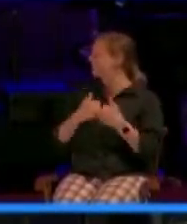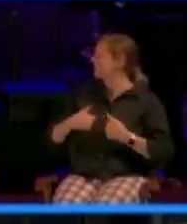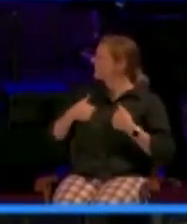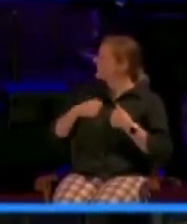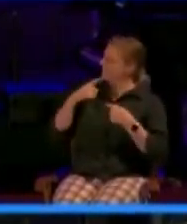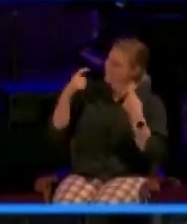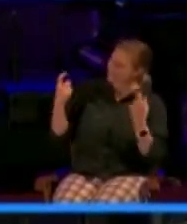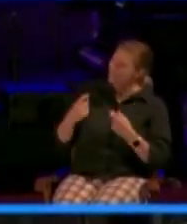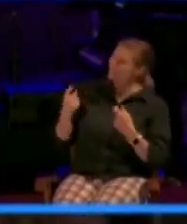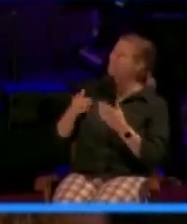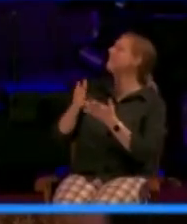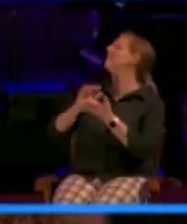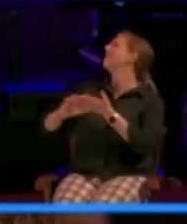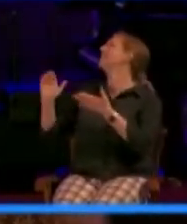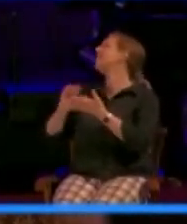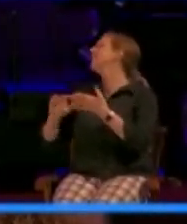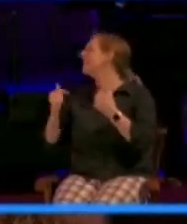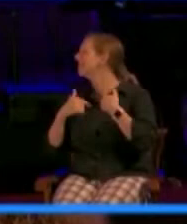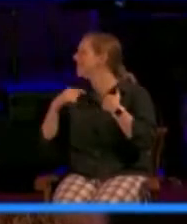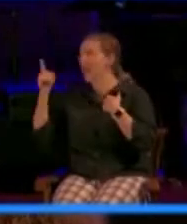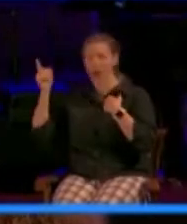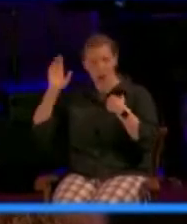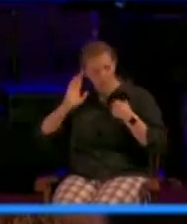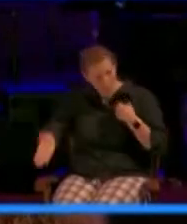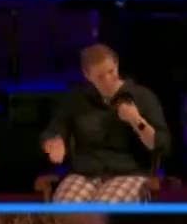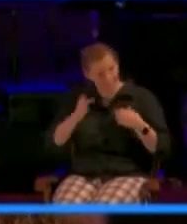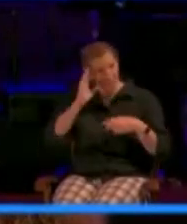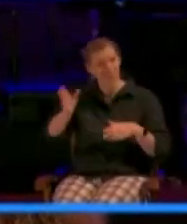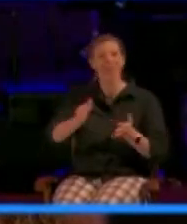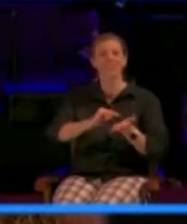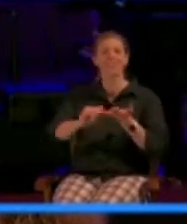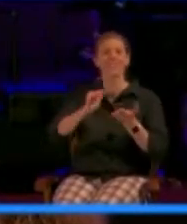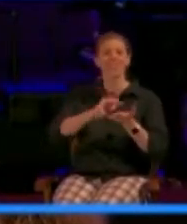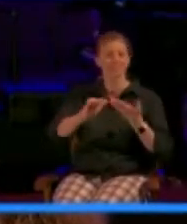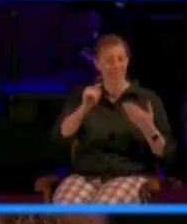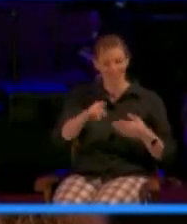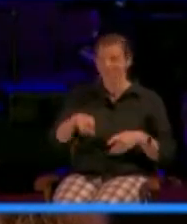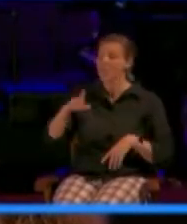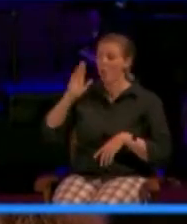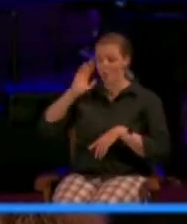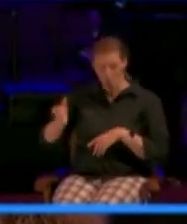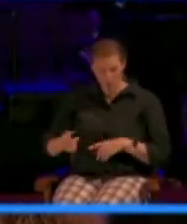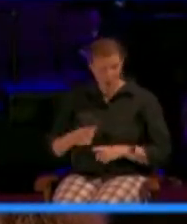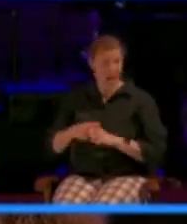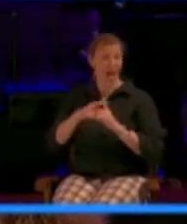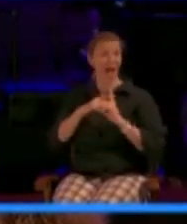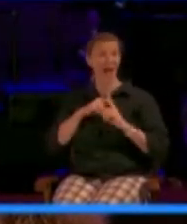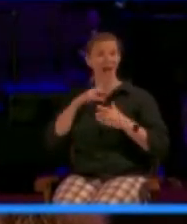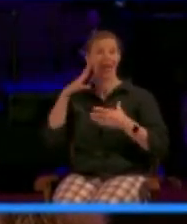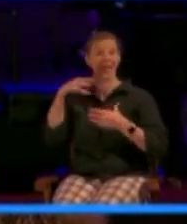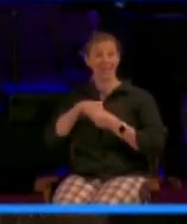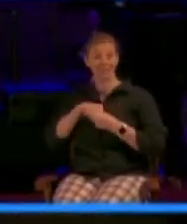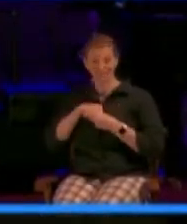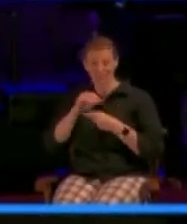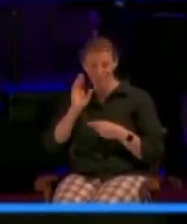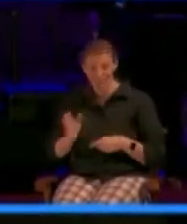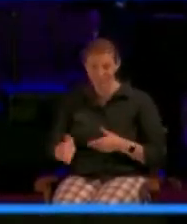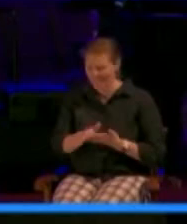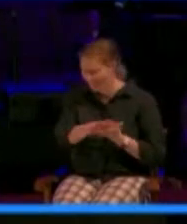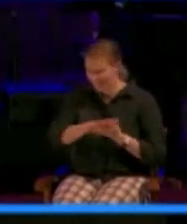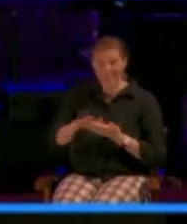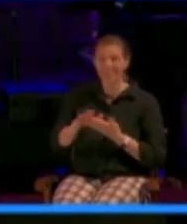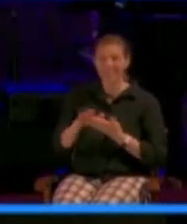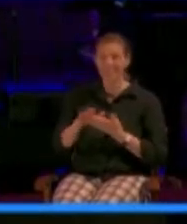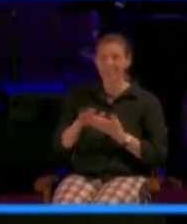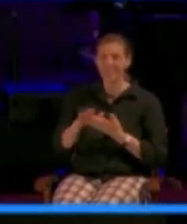he's just lobbed Jesus a softball. And what you're expecting is Jesus just to knock it clear out of the park,